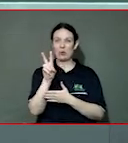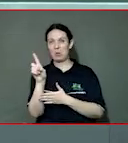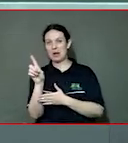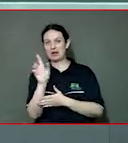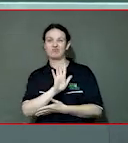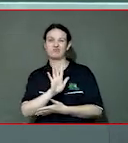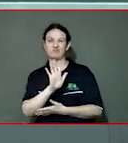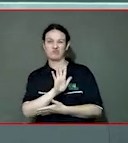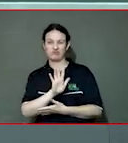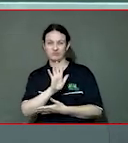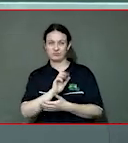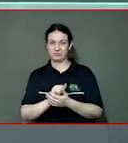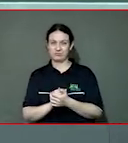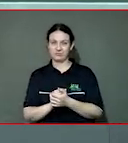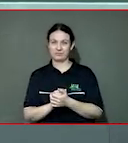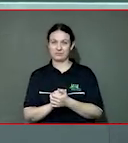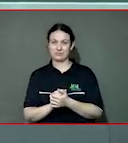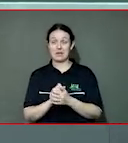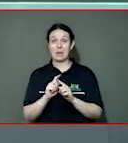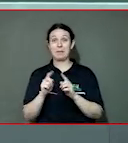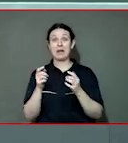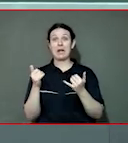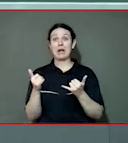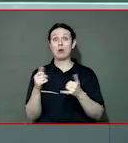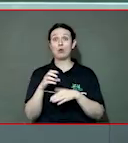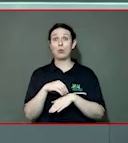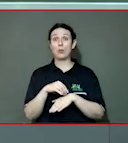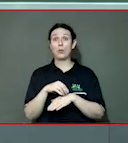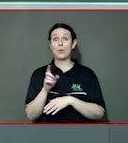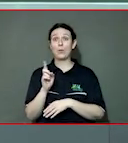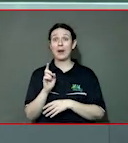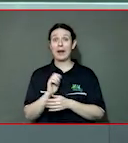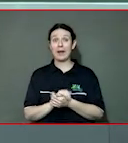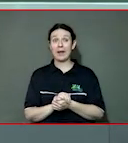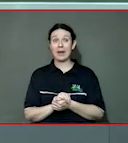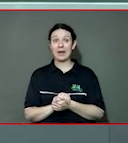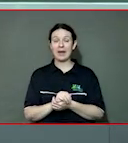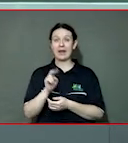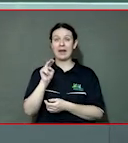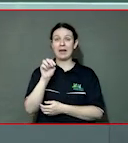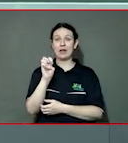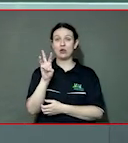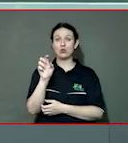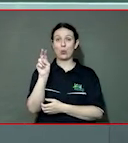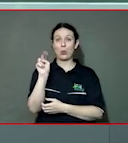20. But now the problem is you must know Newton's laws.